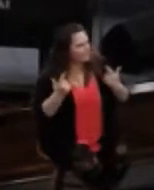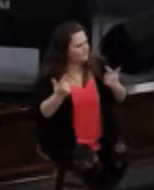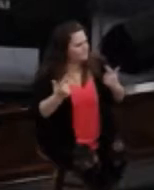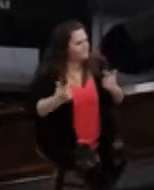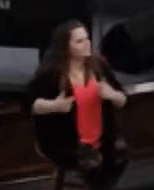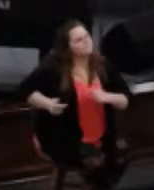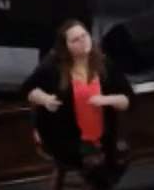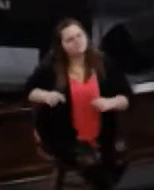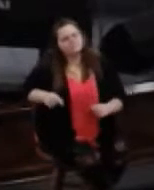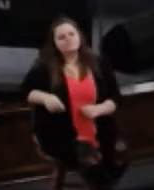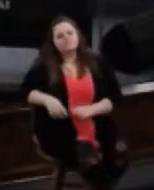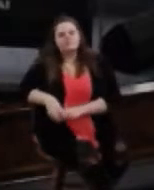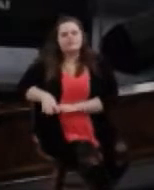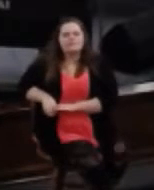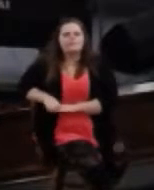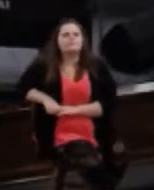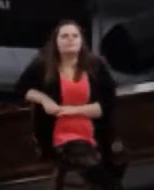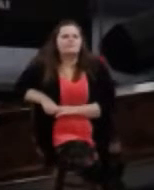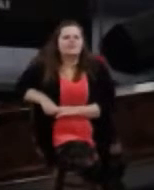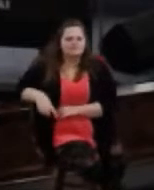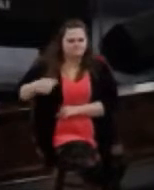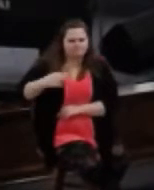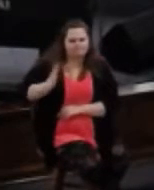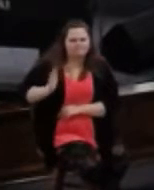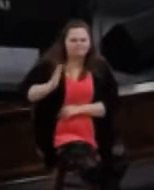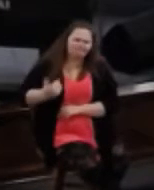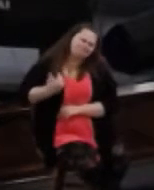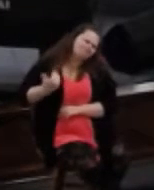When I was very young,